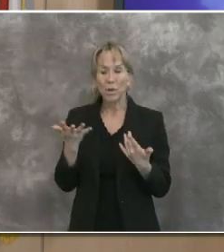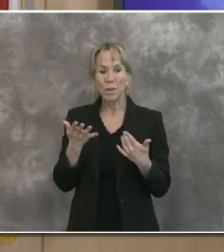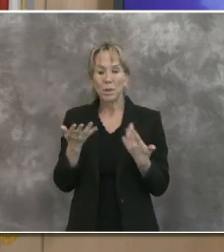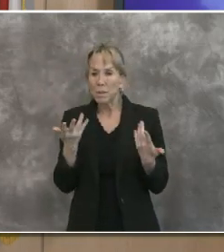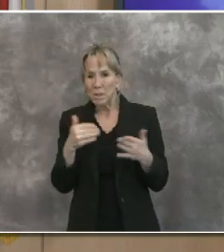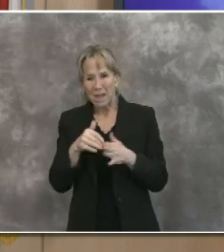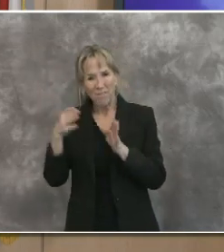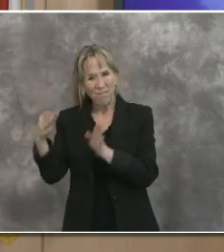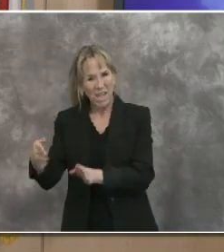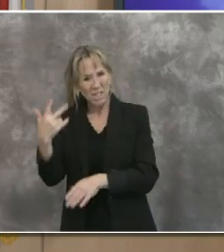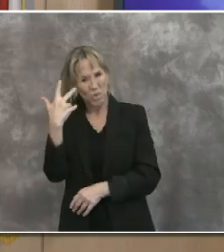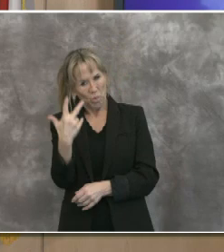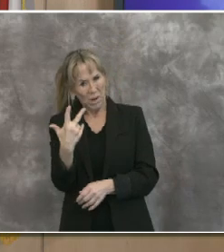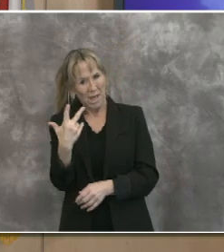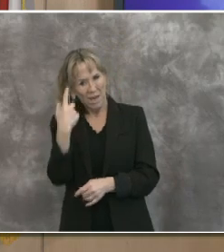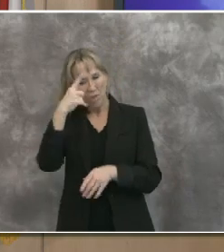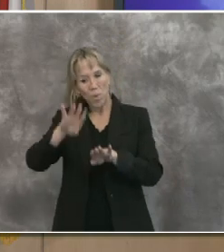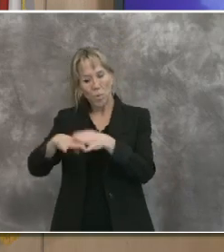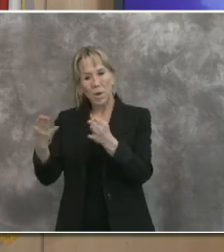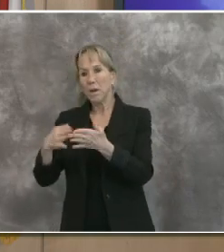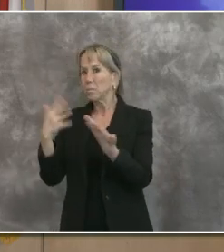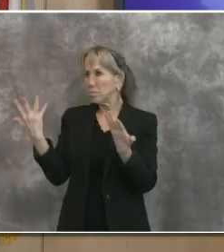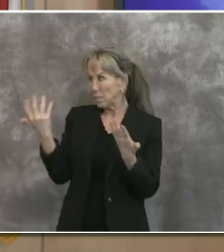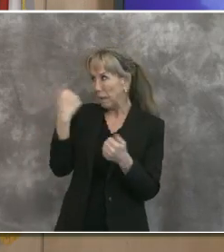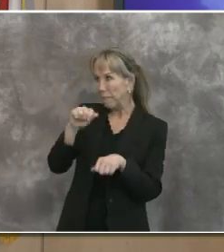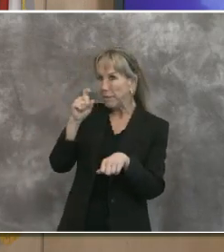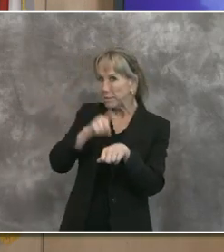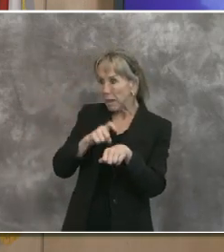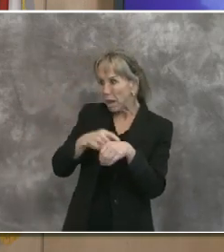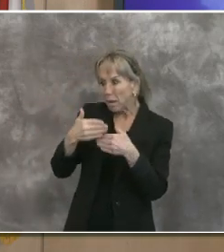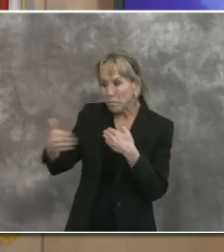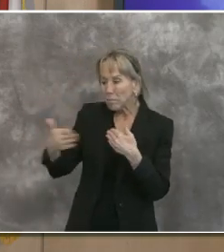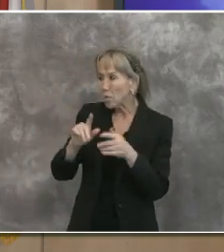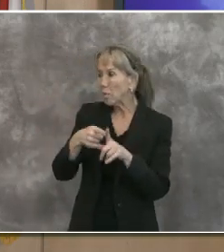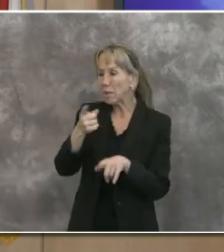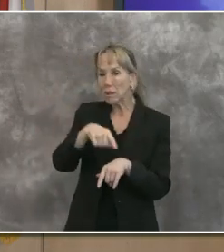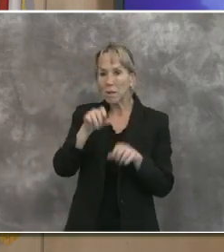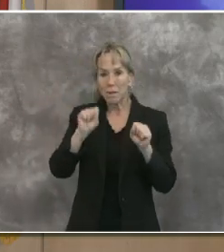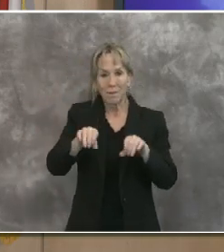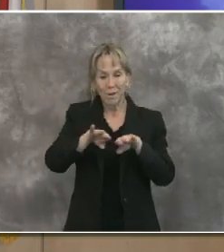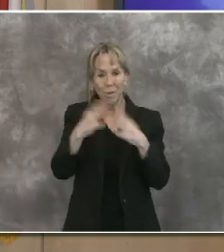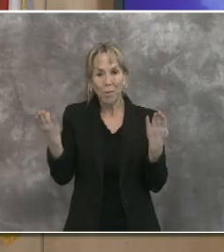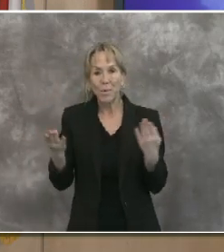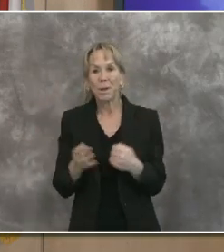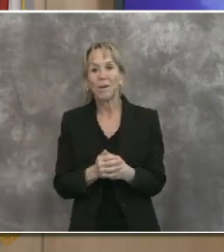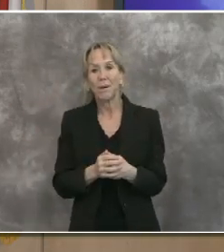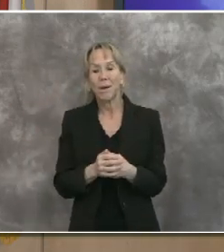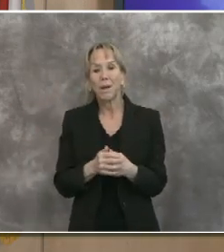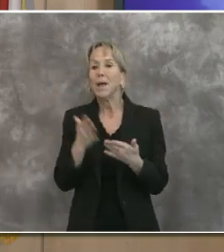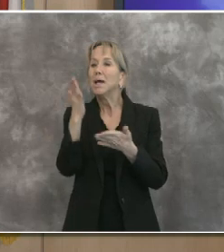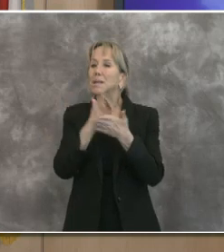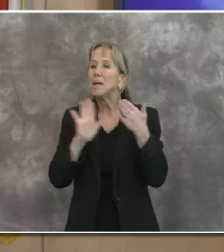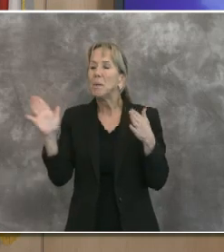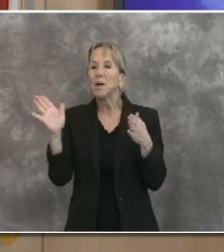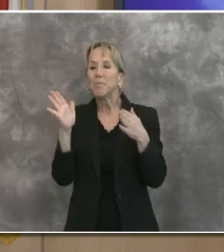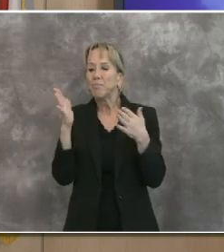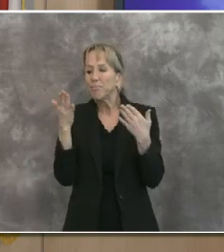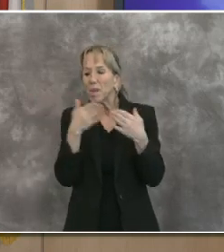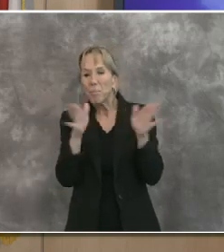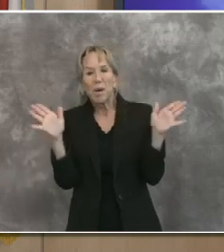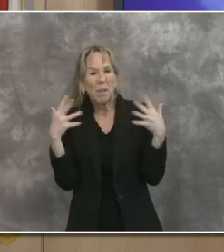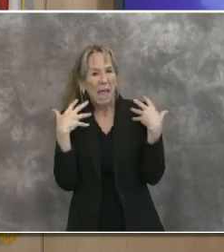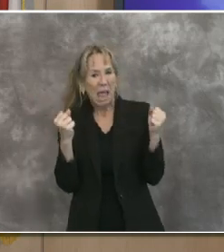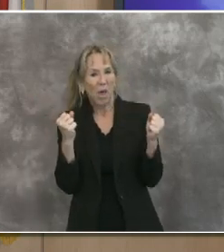for reopening. Is there any update on a timeline for these businesses to reopen? Also, what are some of the public health rules that might apply to